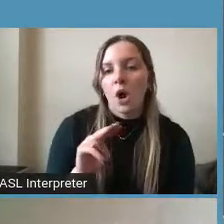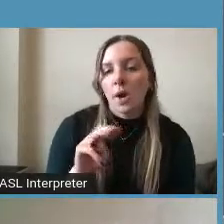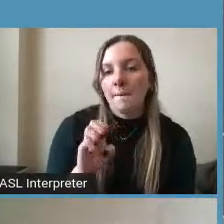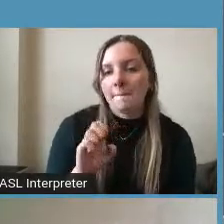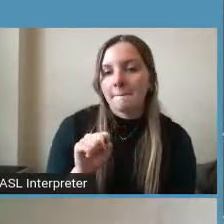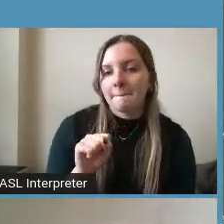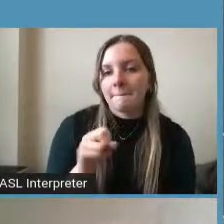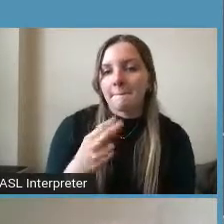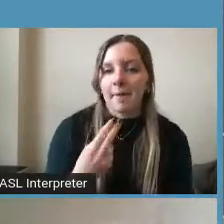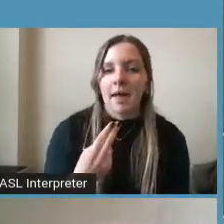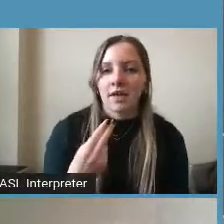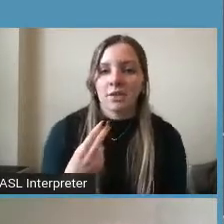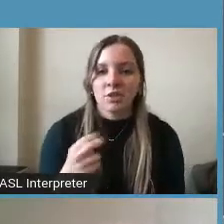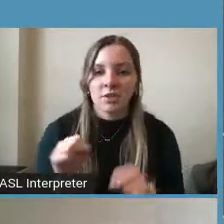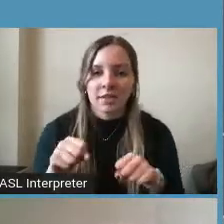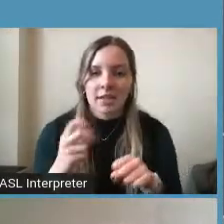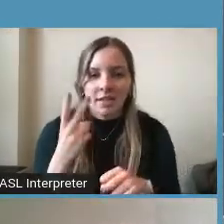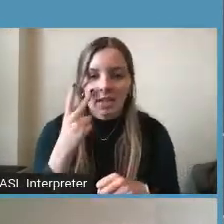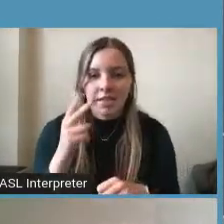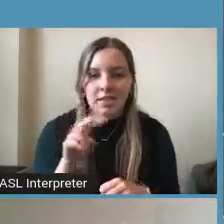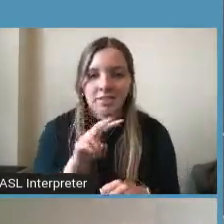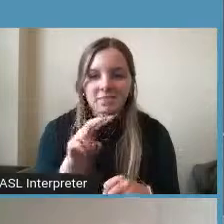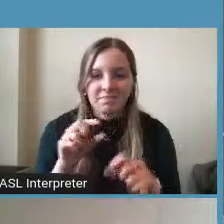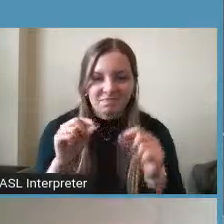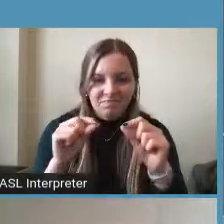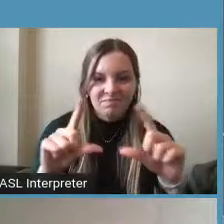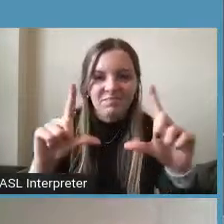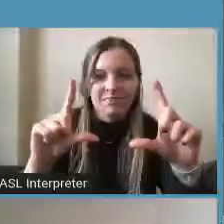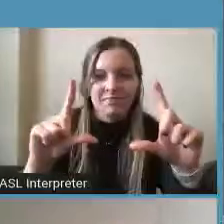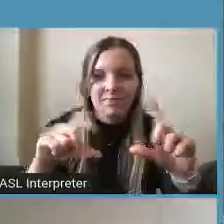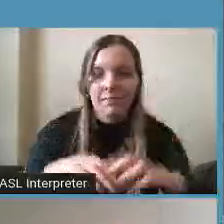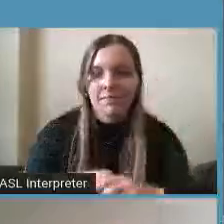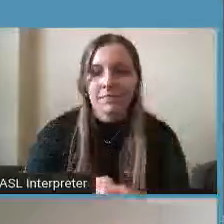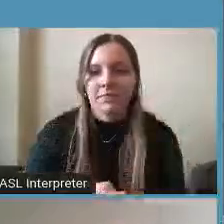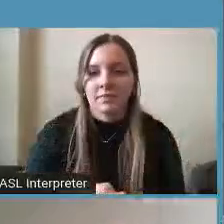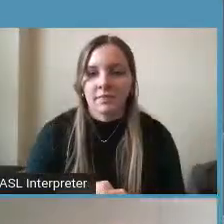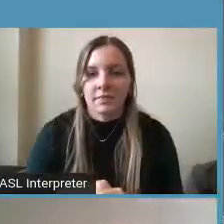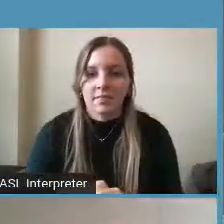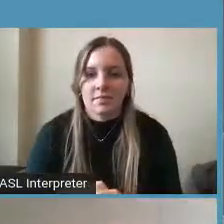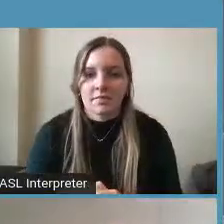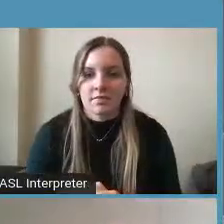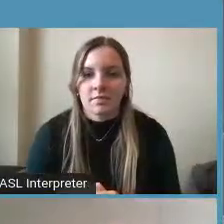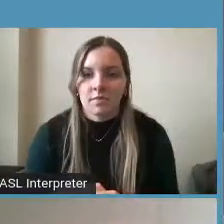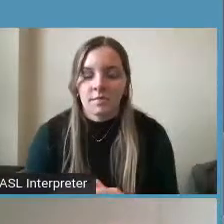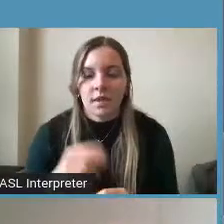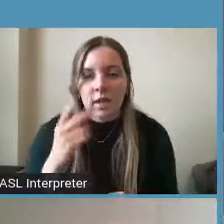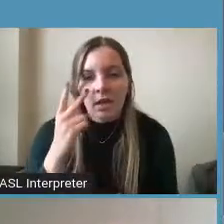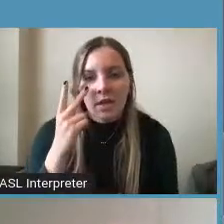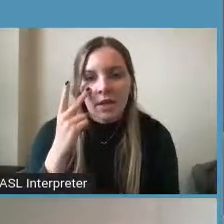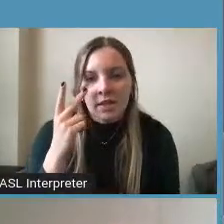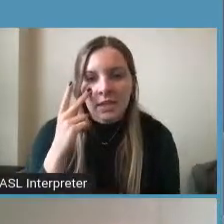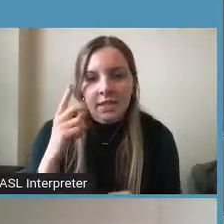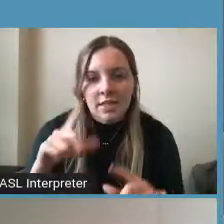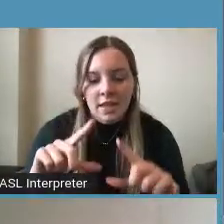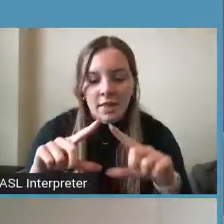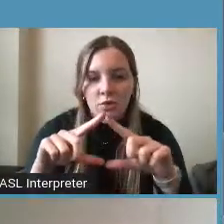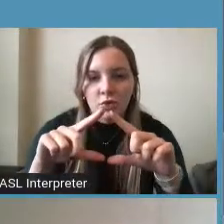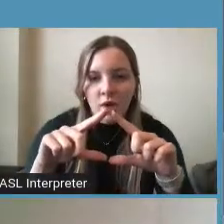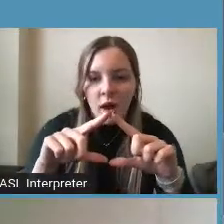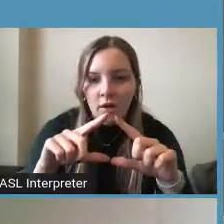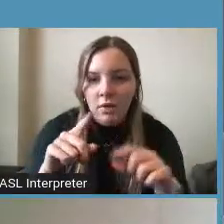big that I have to zoom in pretty far for you to see the triangles. But basically, the mesh is, I'm trying to show you the eye here.